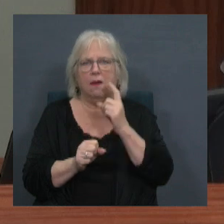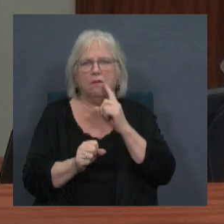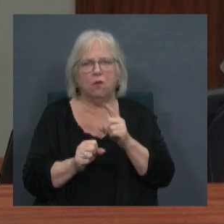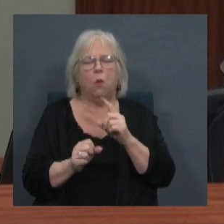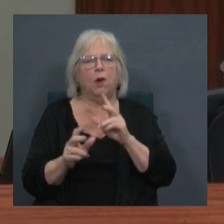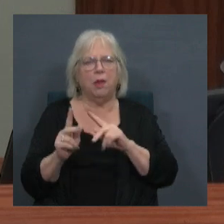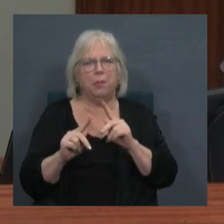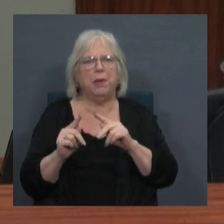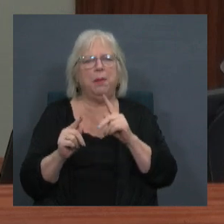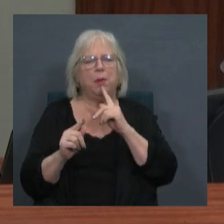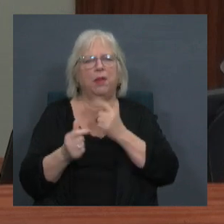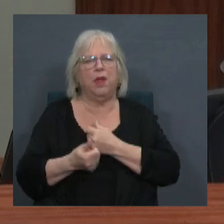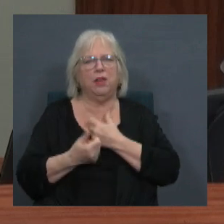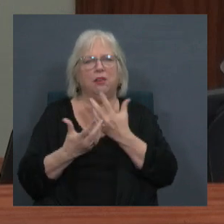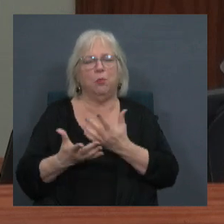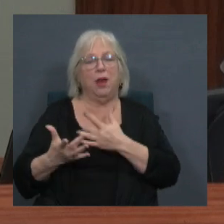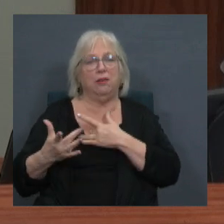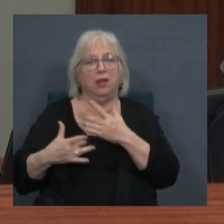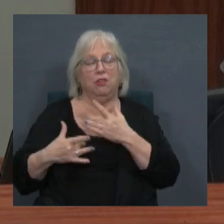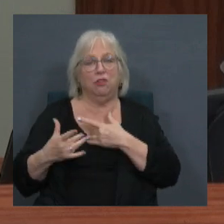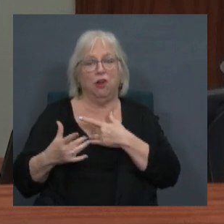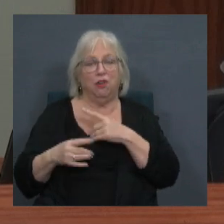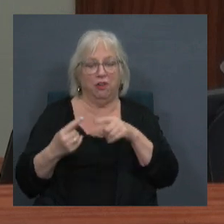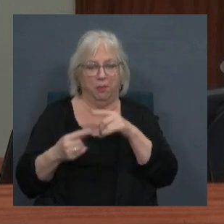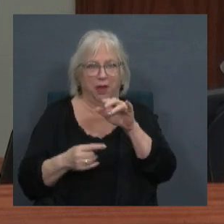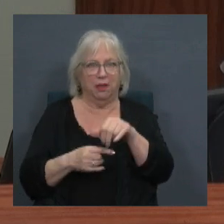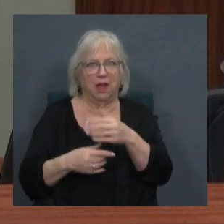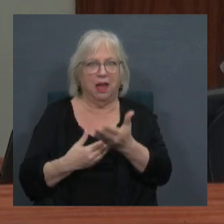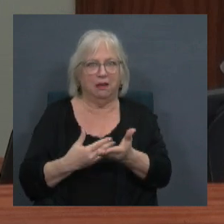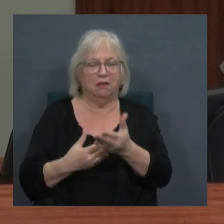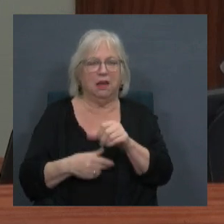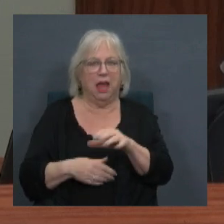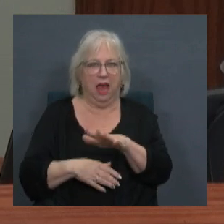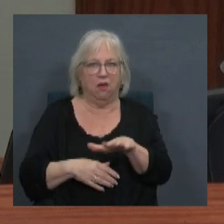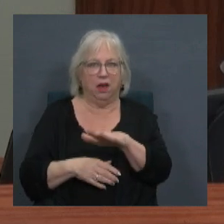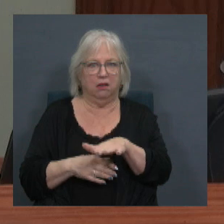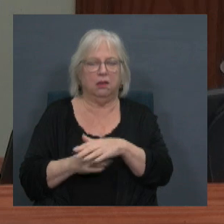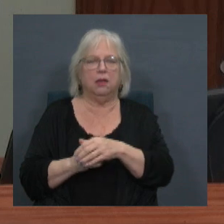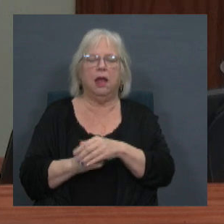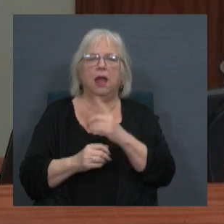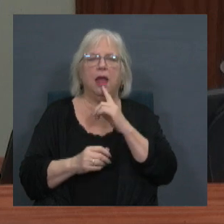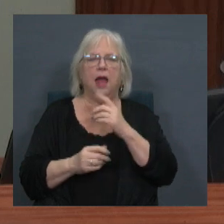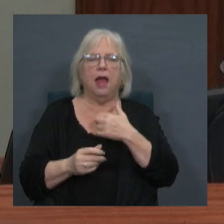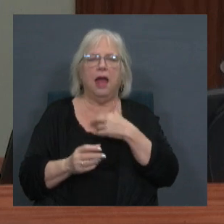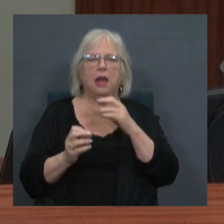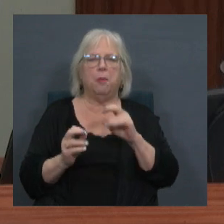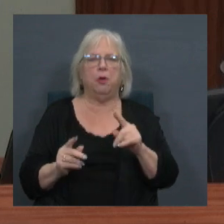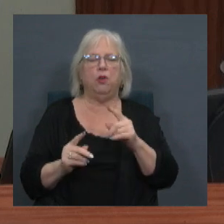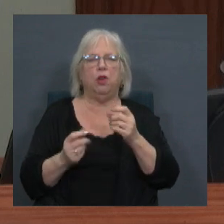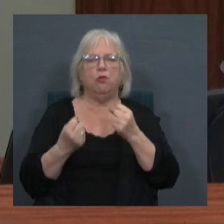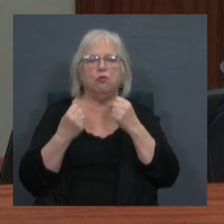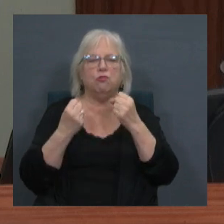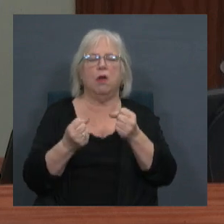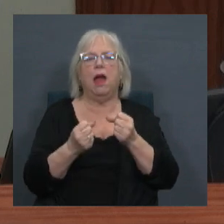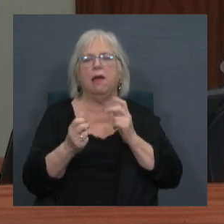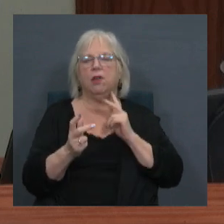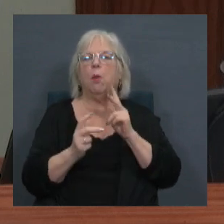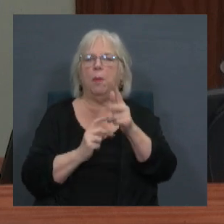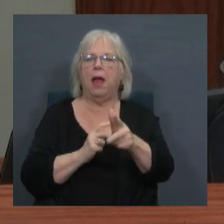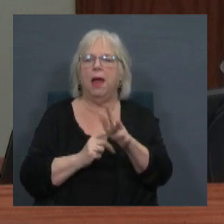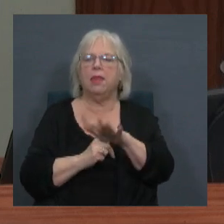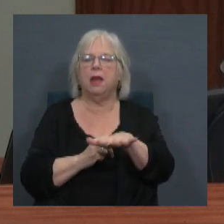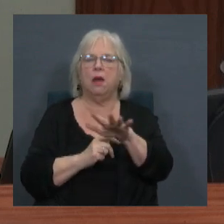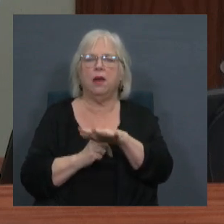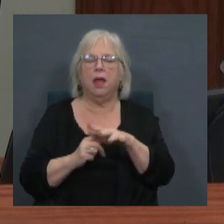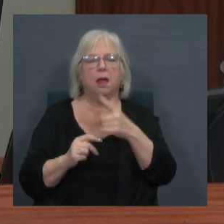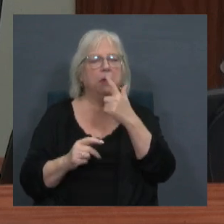our residents who've expressed concerns there. I had a chance to go by and drive through there, as I